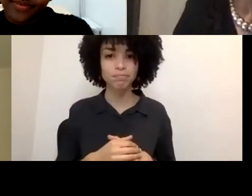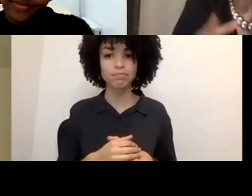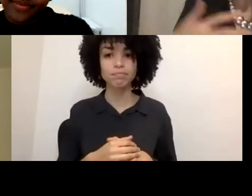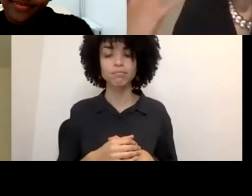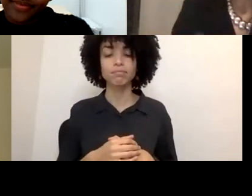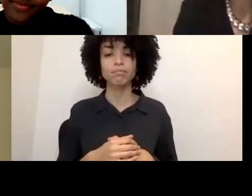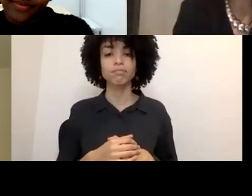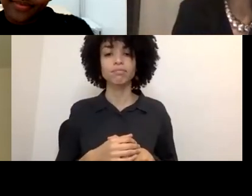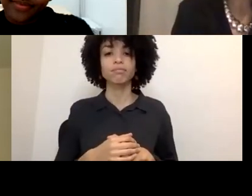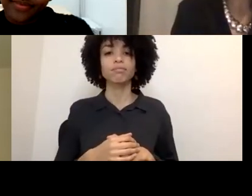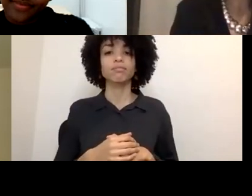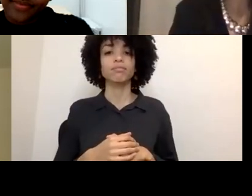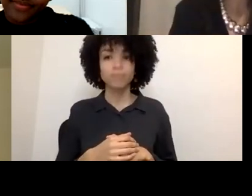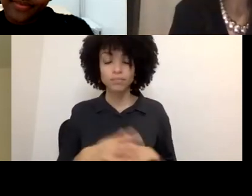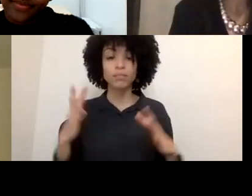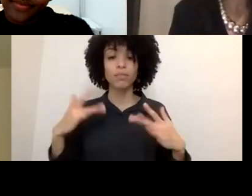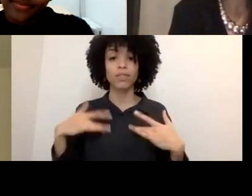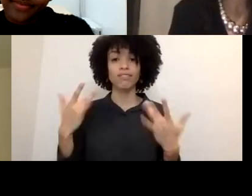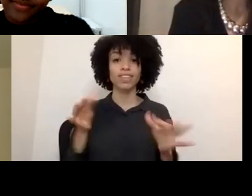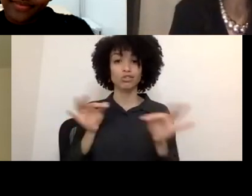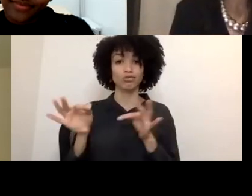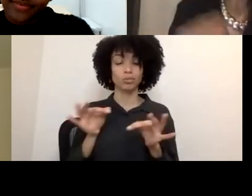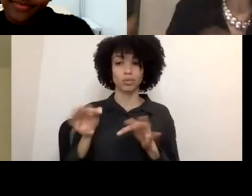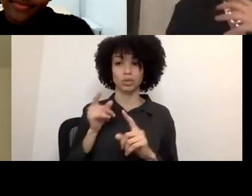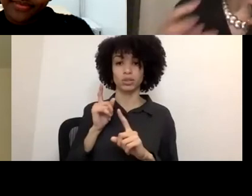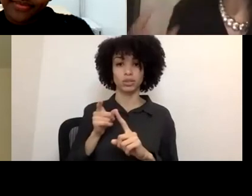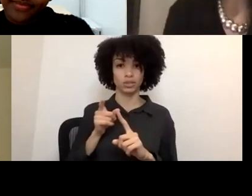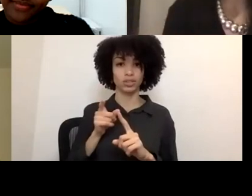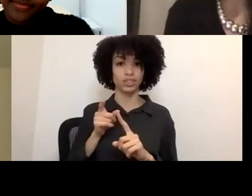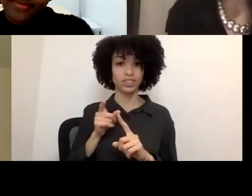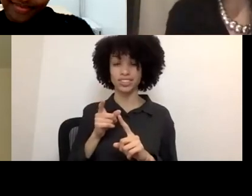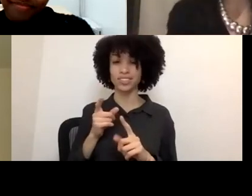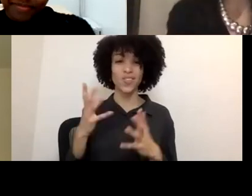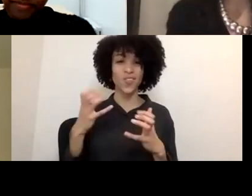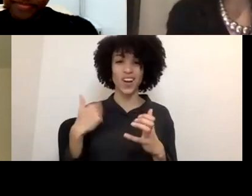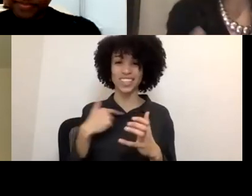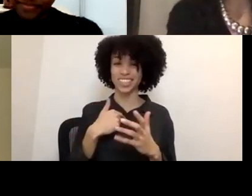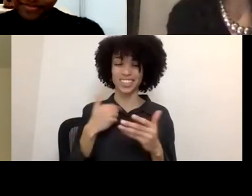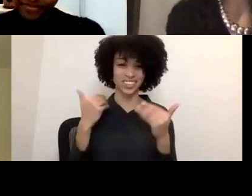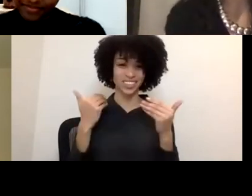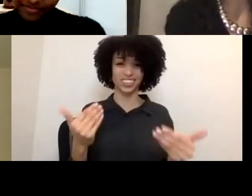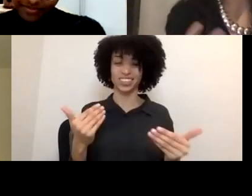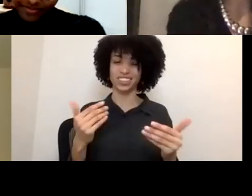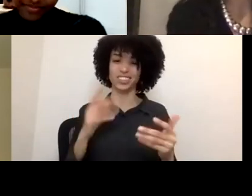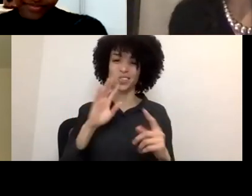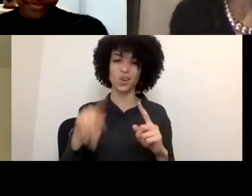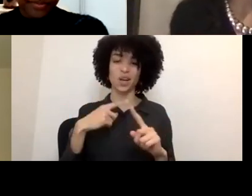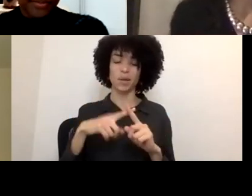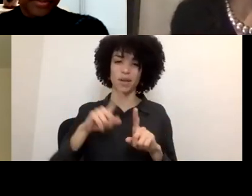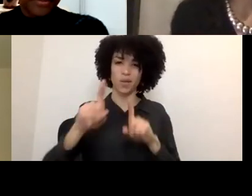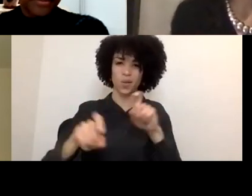So the event description really wants us to delve into this question about competition and grant